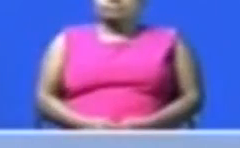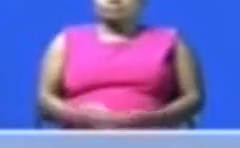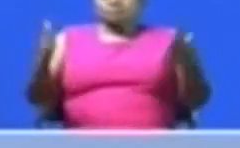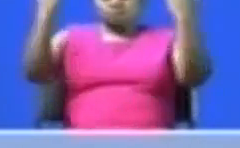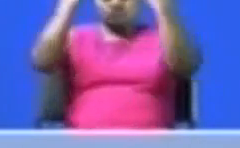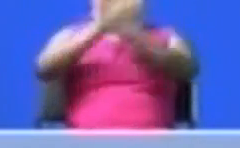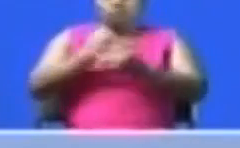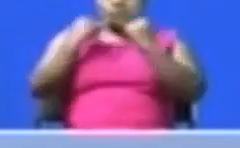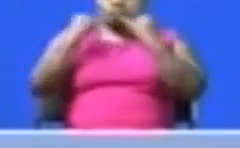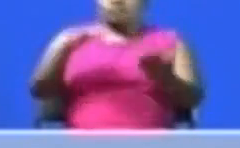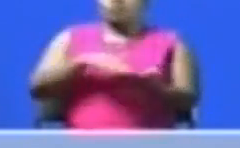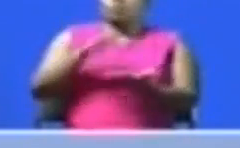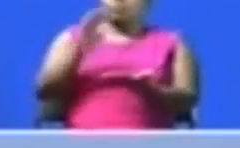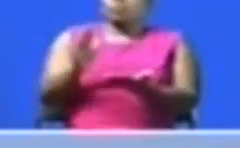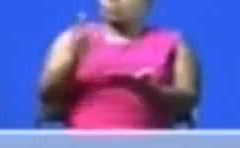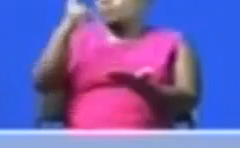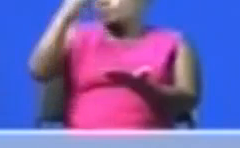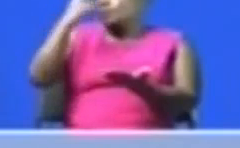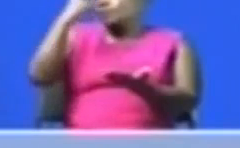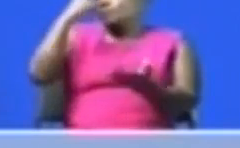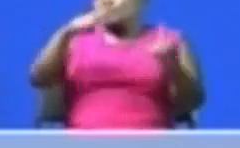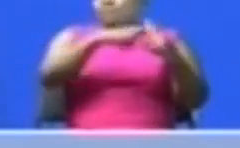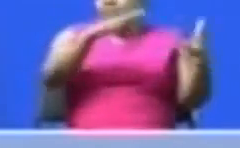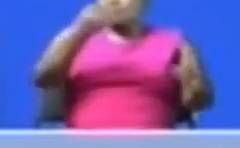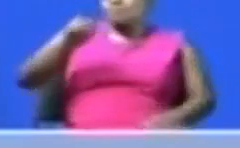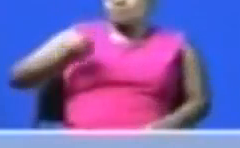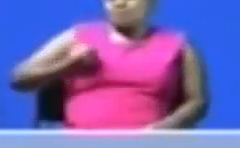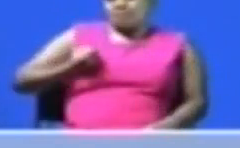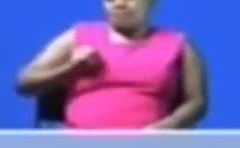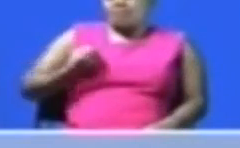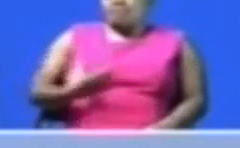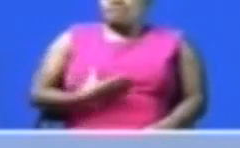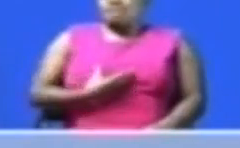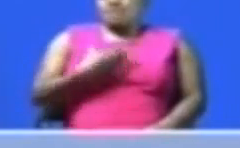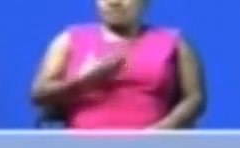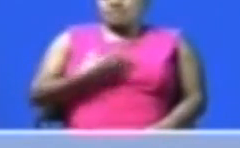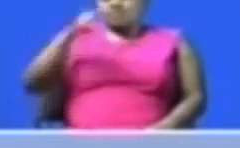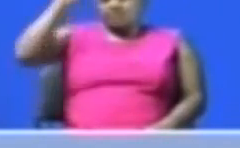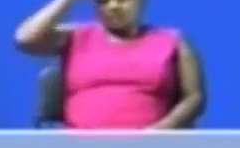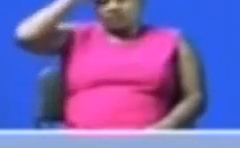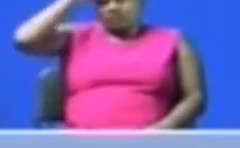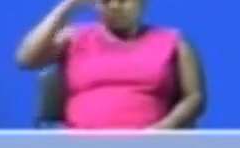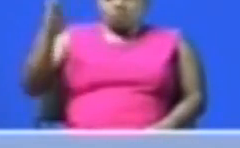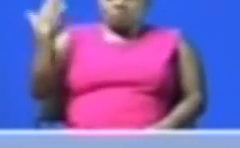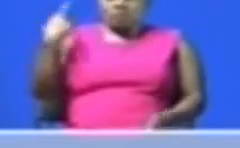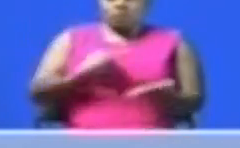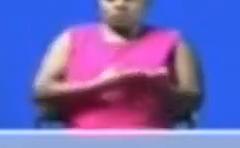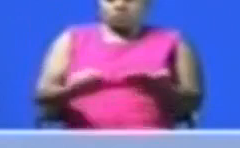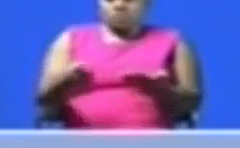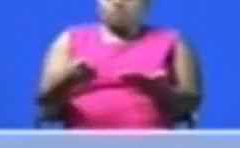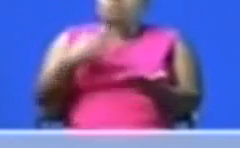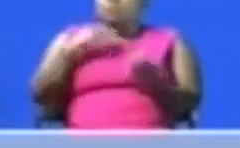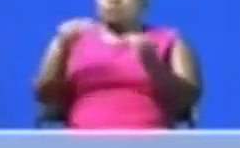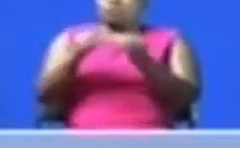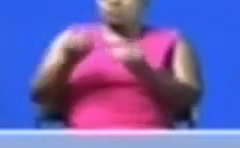Tonight, details have emerged of how the suspect in the murder of Wangeshi made a visit to Eldoret last week looking for the sixth-year medical